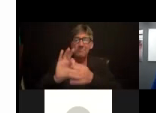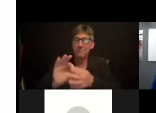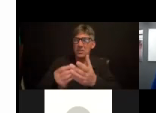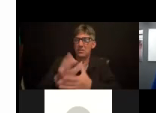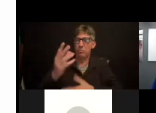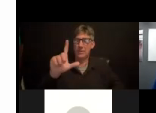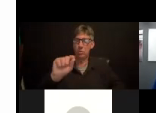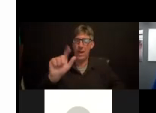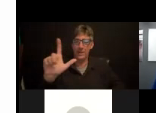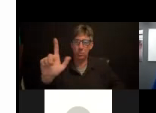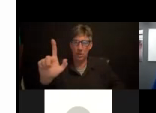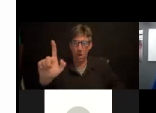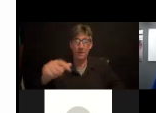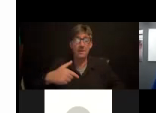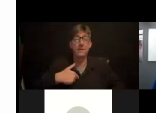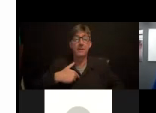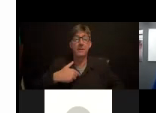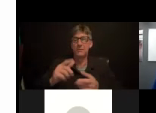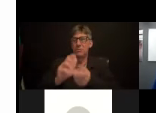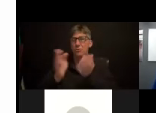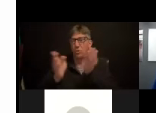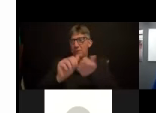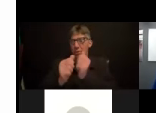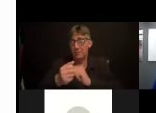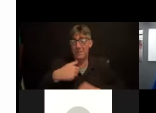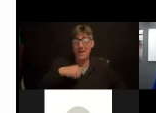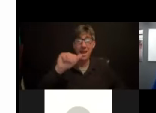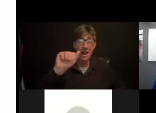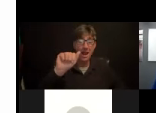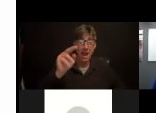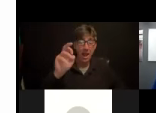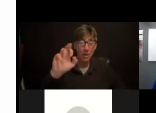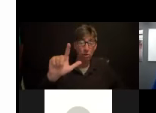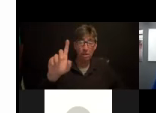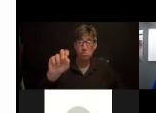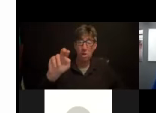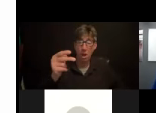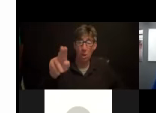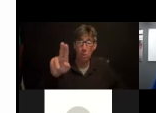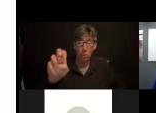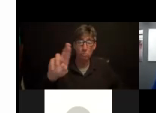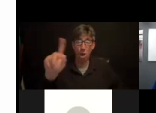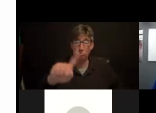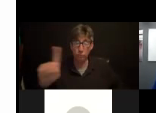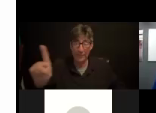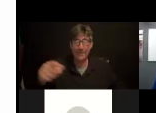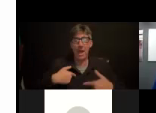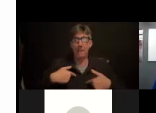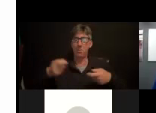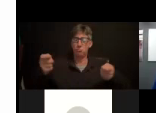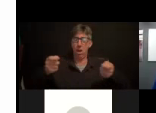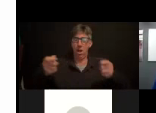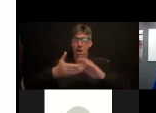is Angel Donahue Rodriguez, and I am the Director of Special Projects at the MBTA, and I'll be moderating tonight's meeting. First,